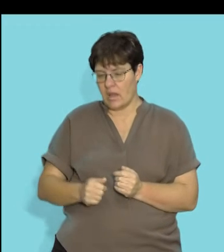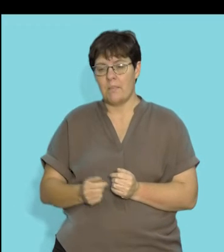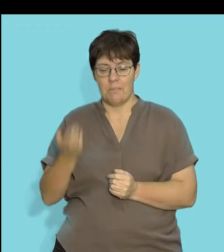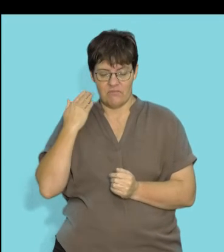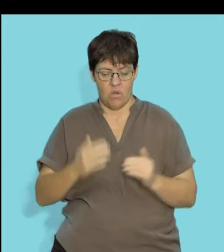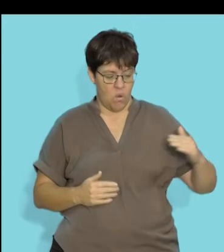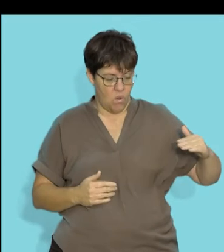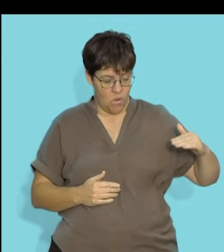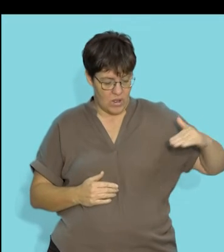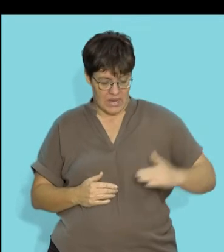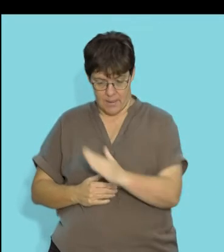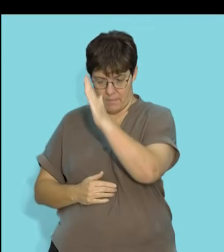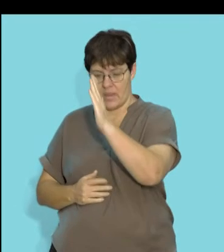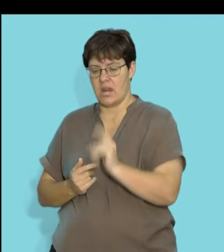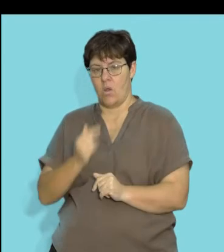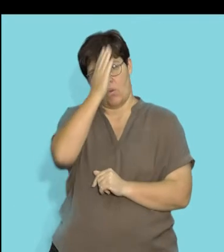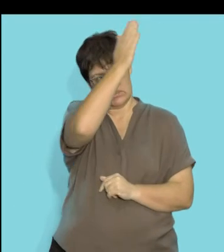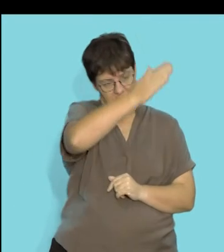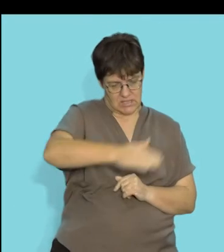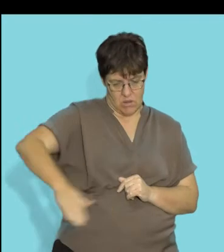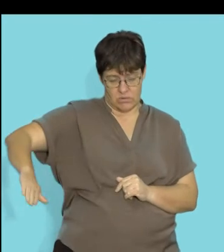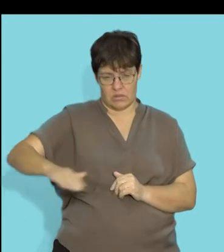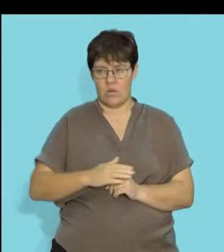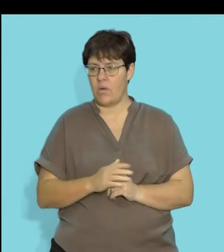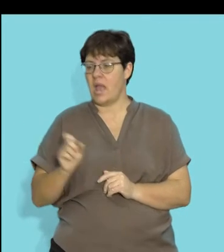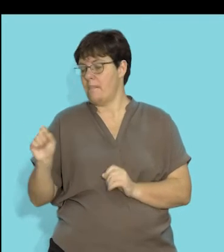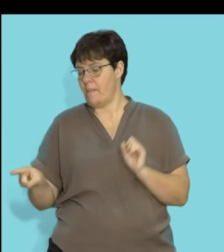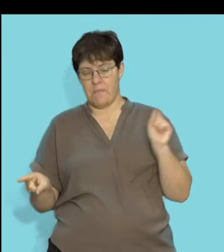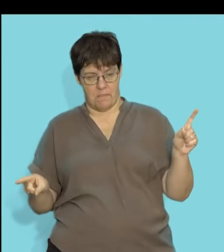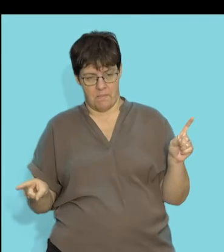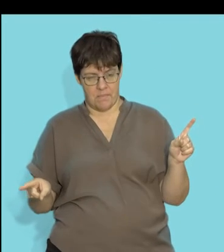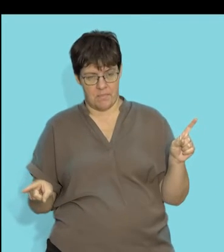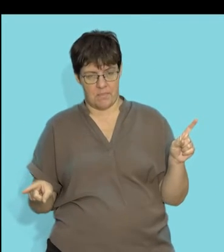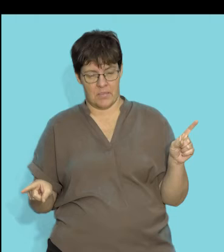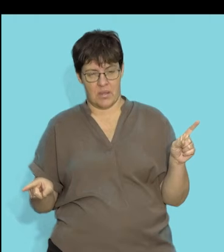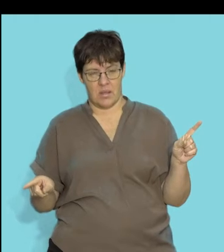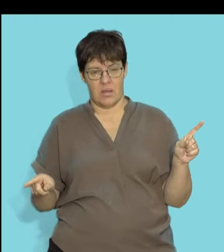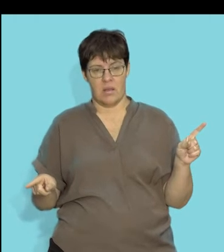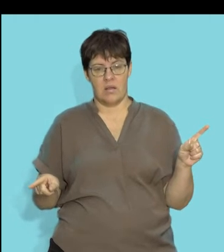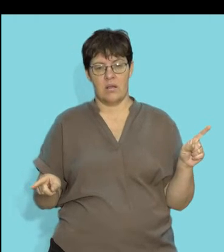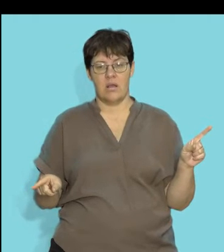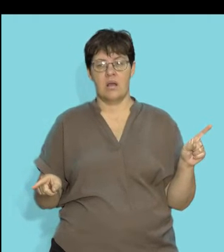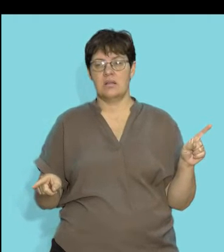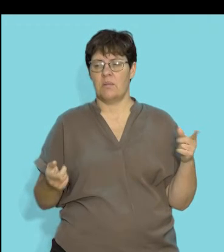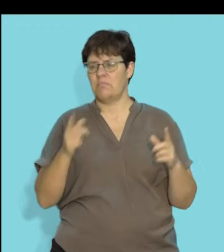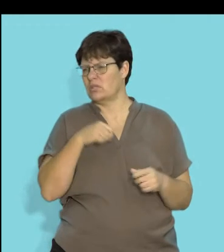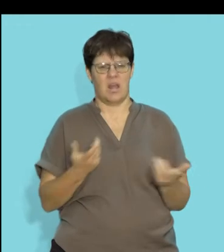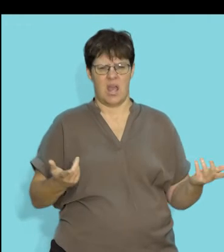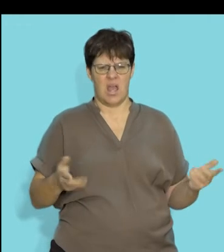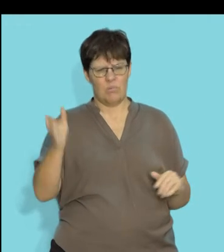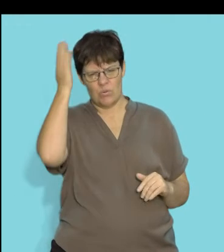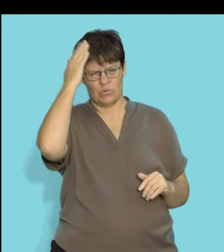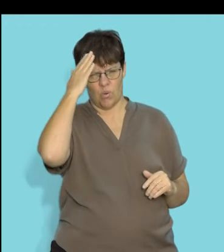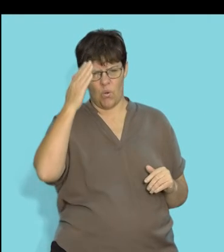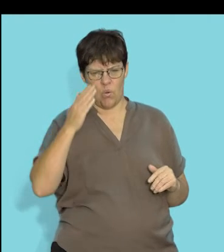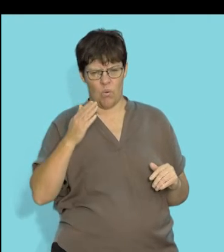moving down, so it is like that. And although it has arrows on the end points of it,